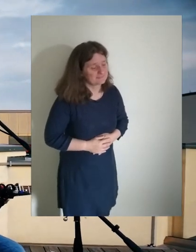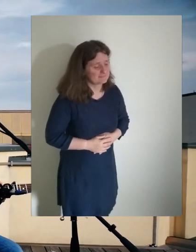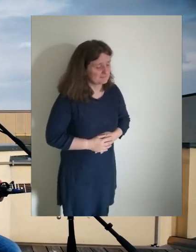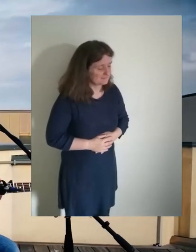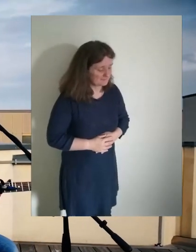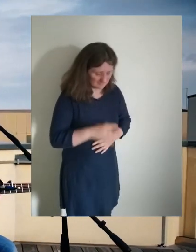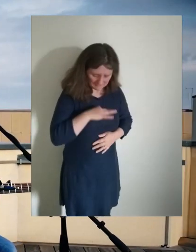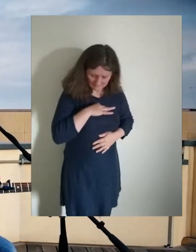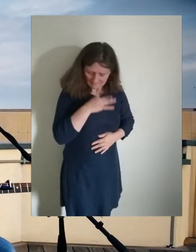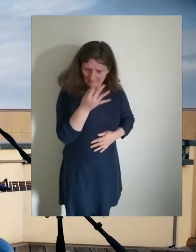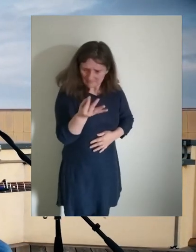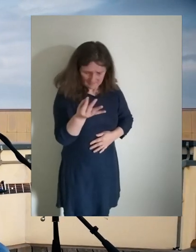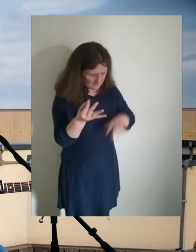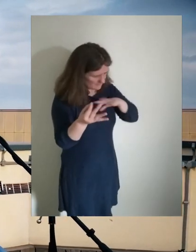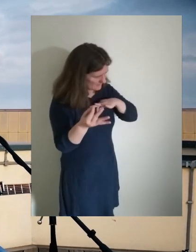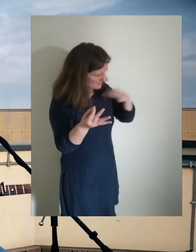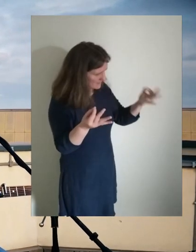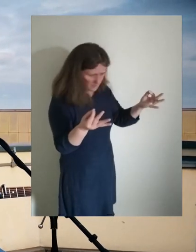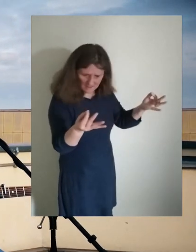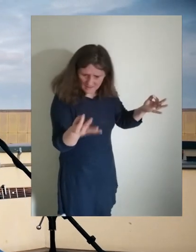Fragments all around,